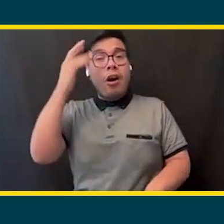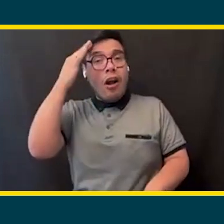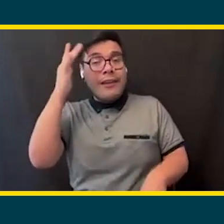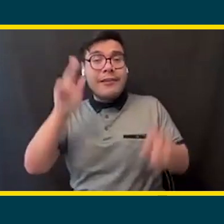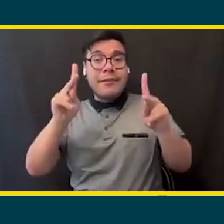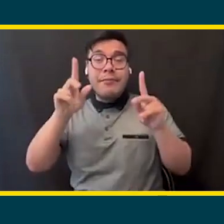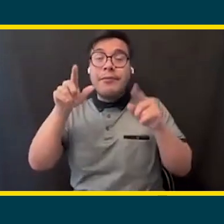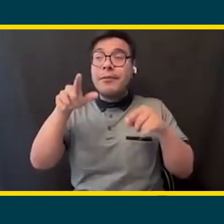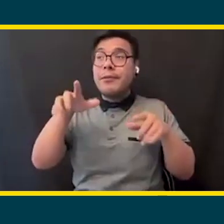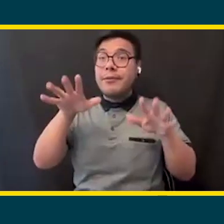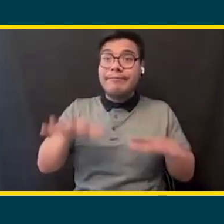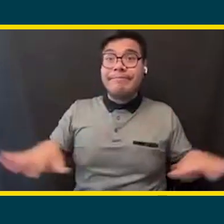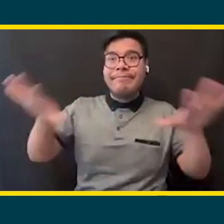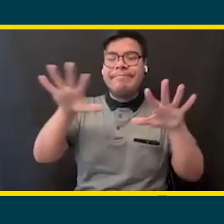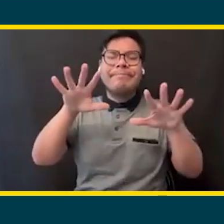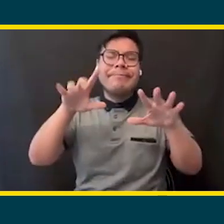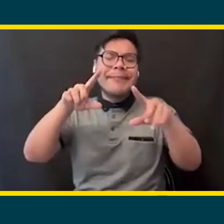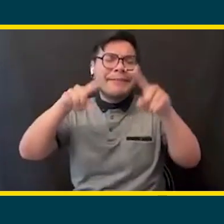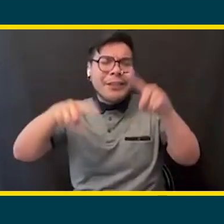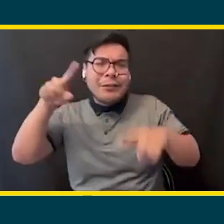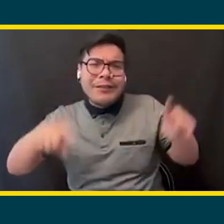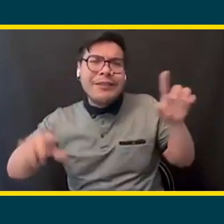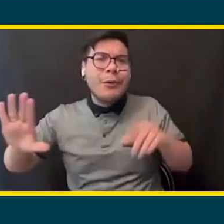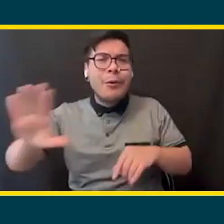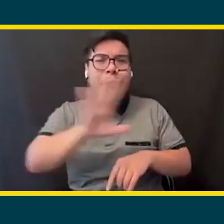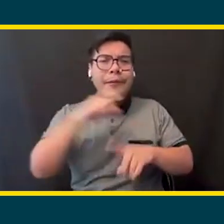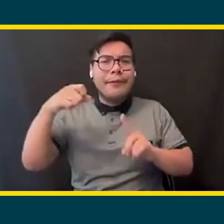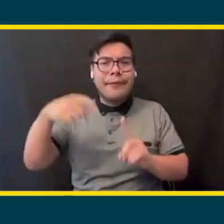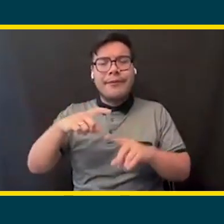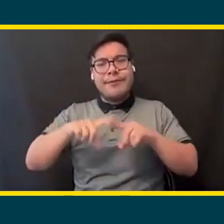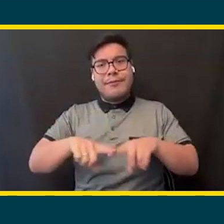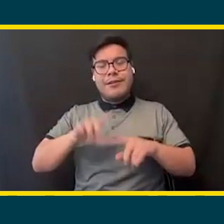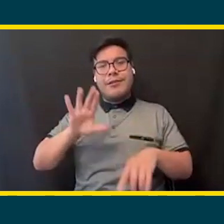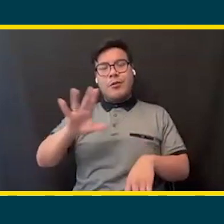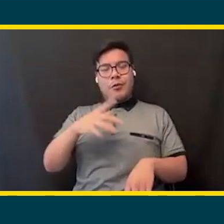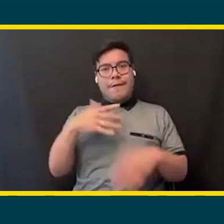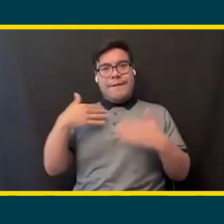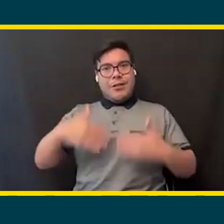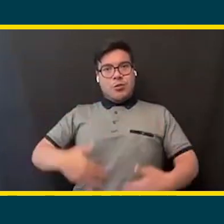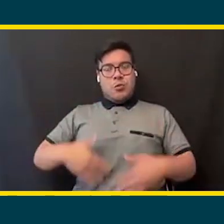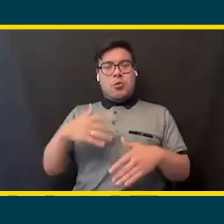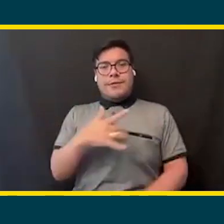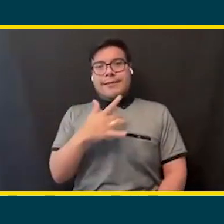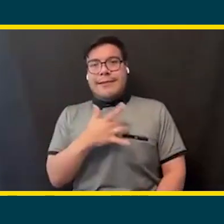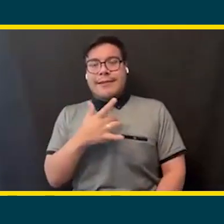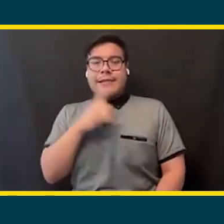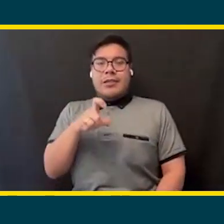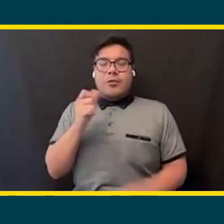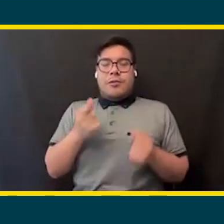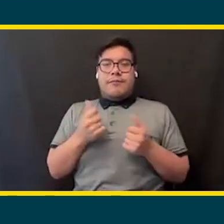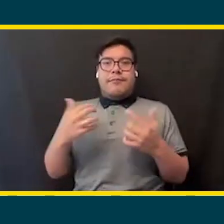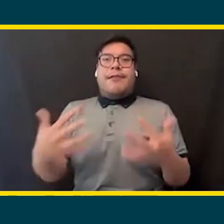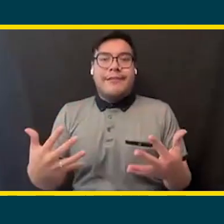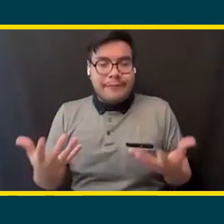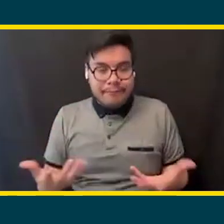stims are going to be a little bit different. It just depends on the type of physical sensation that they feel needs to be released. So for